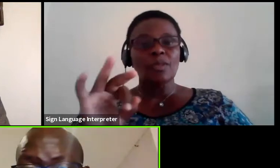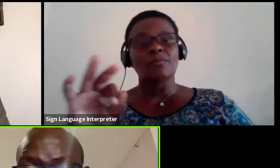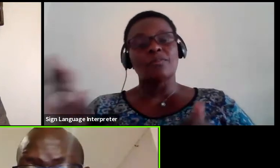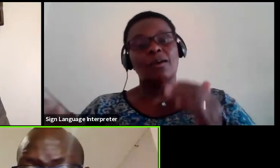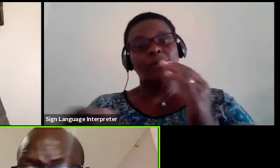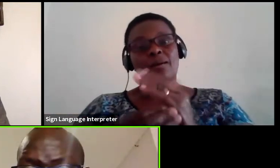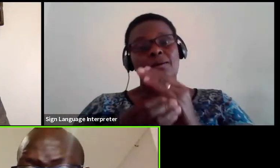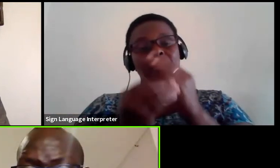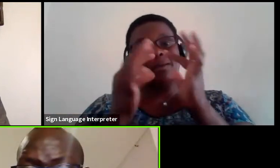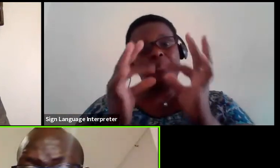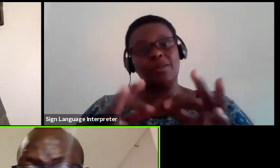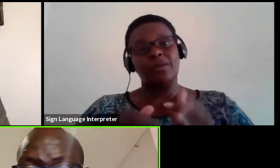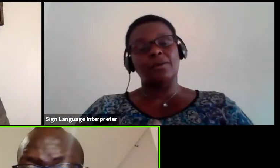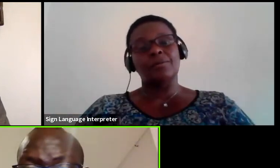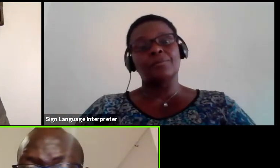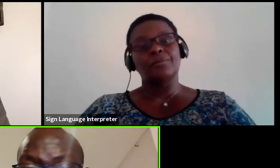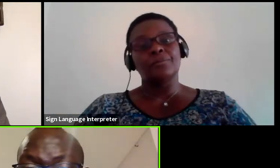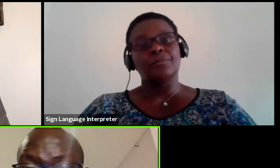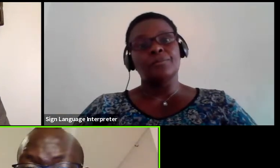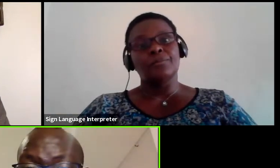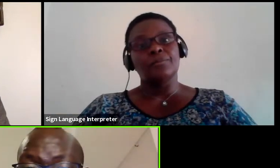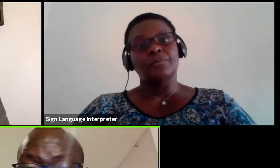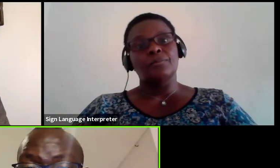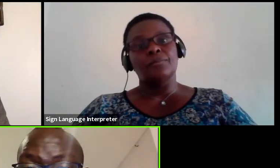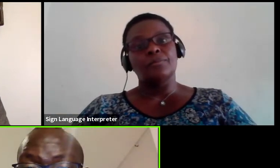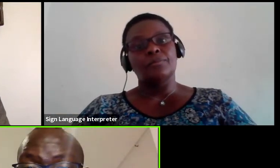the previous conversation, is just to add that